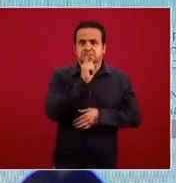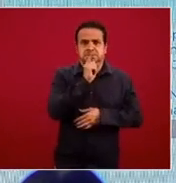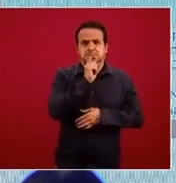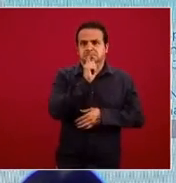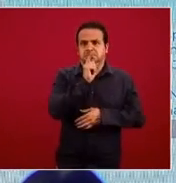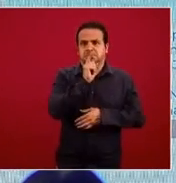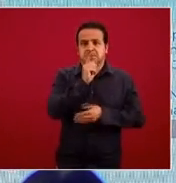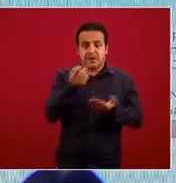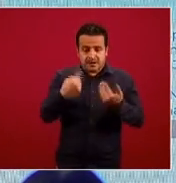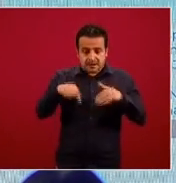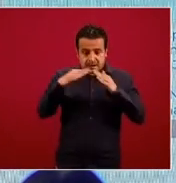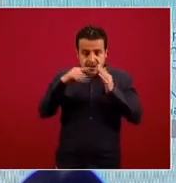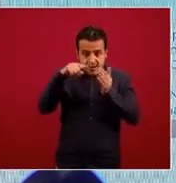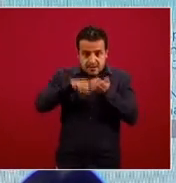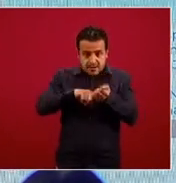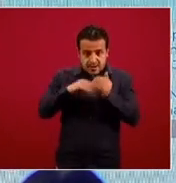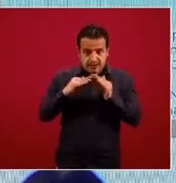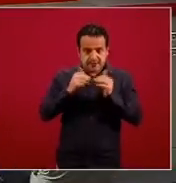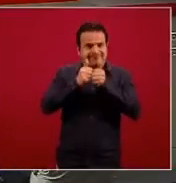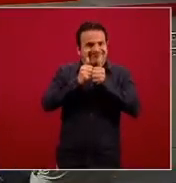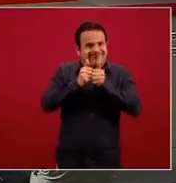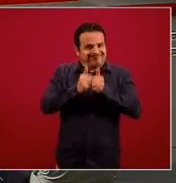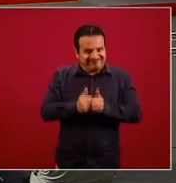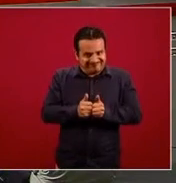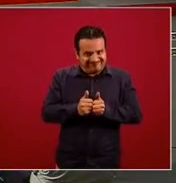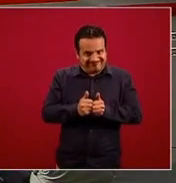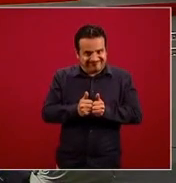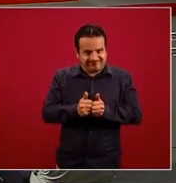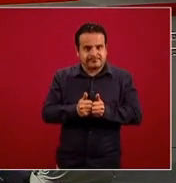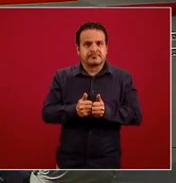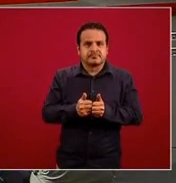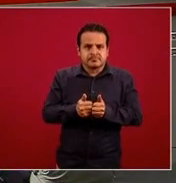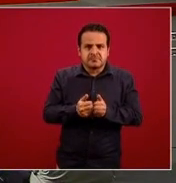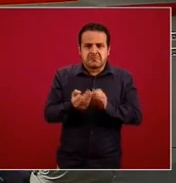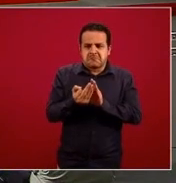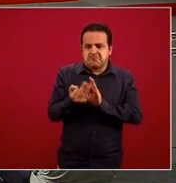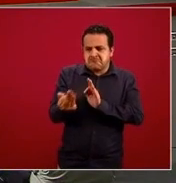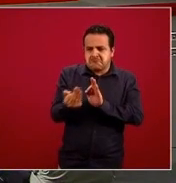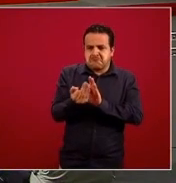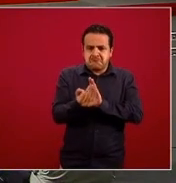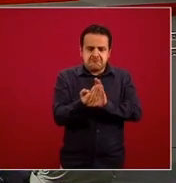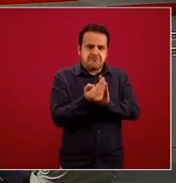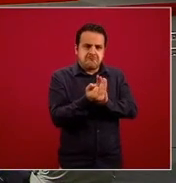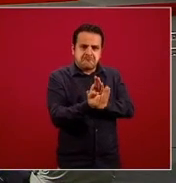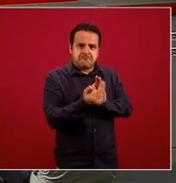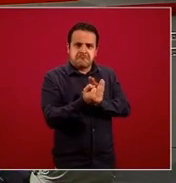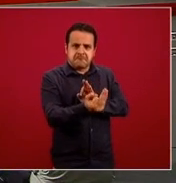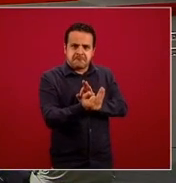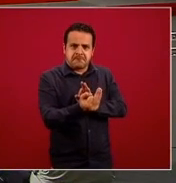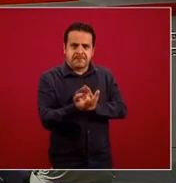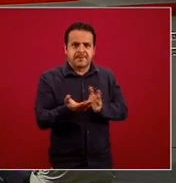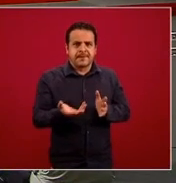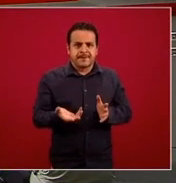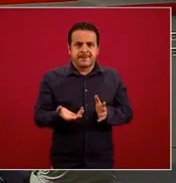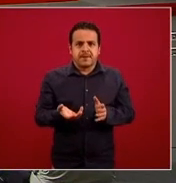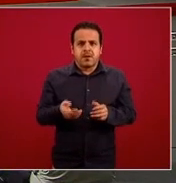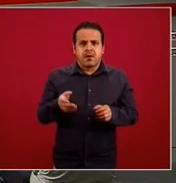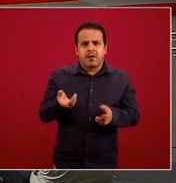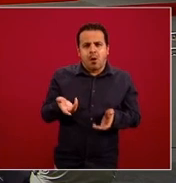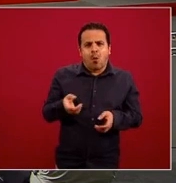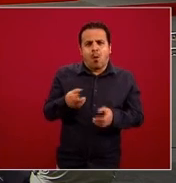space, and in this way they would contribute to the safe distance program and the mitigation measures.